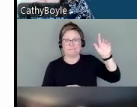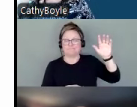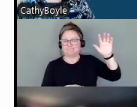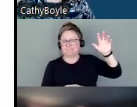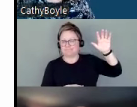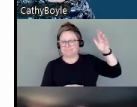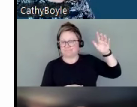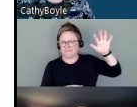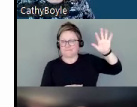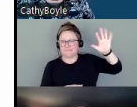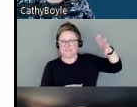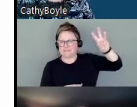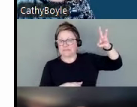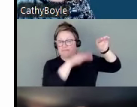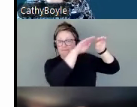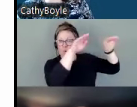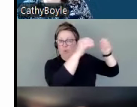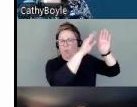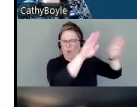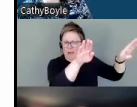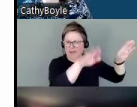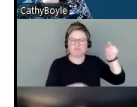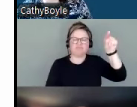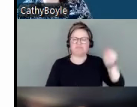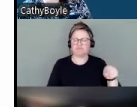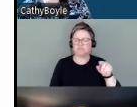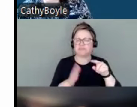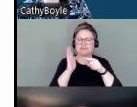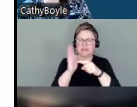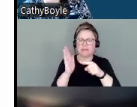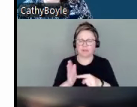This is not an exhaustive list. These are just examples.